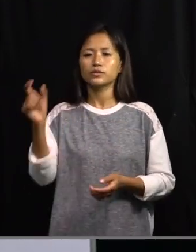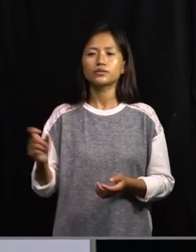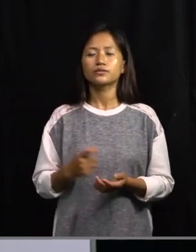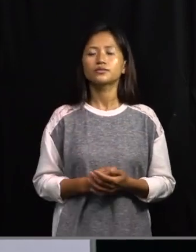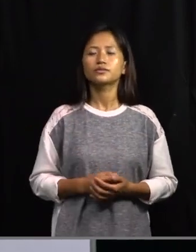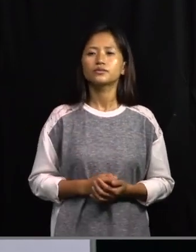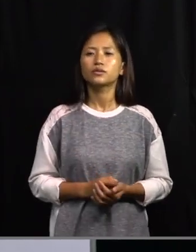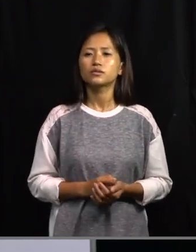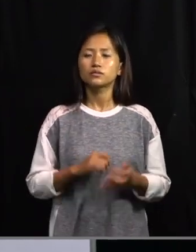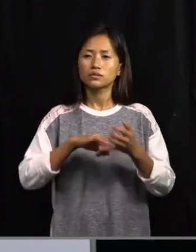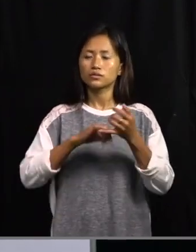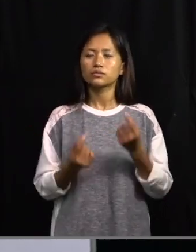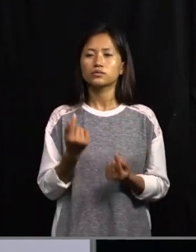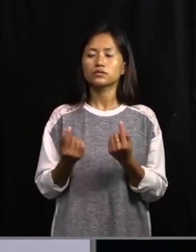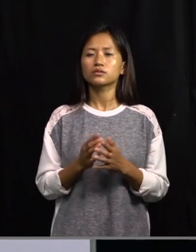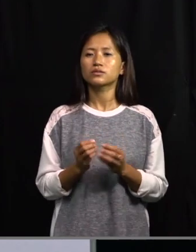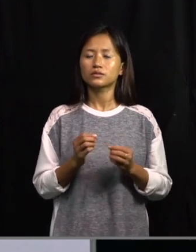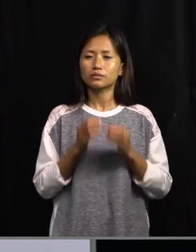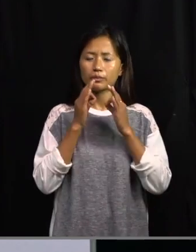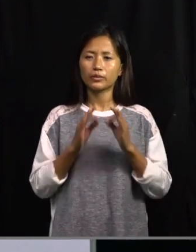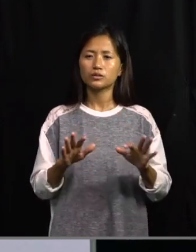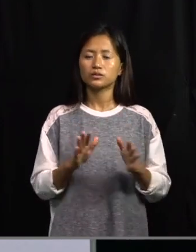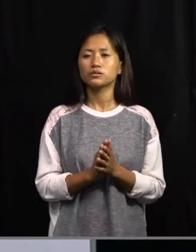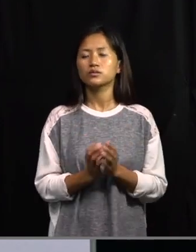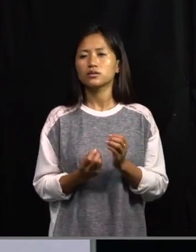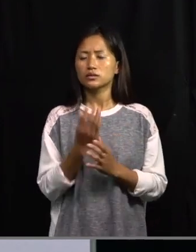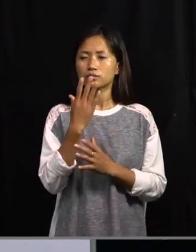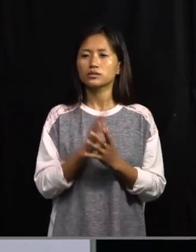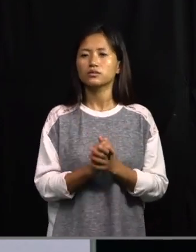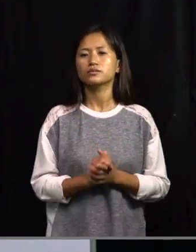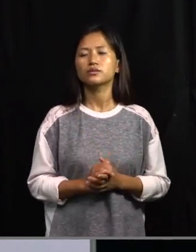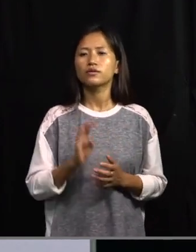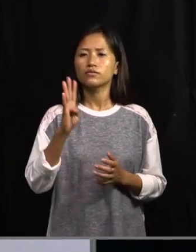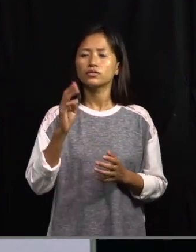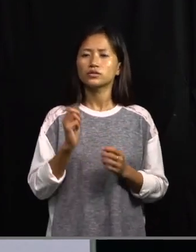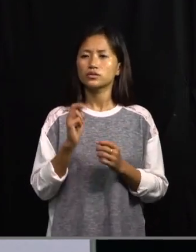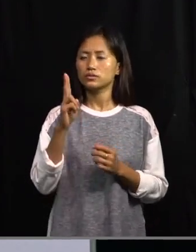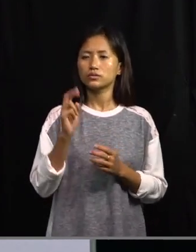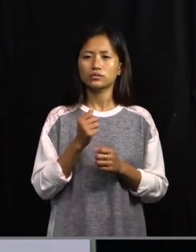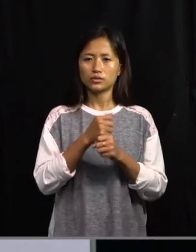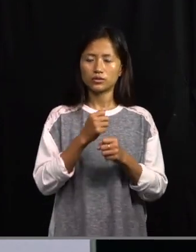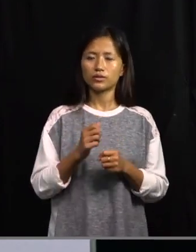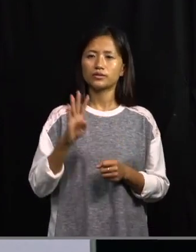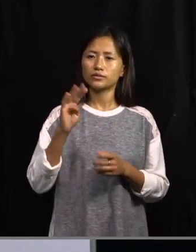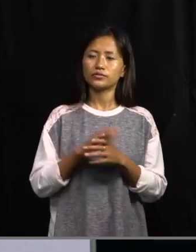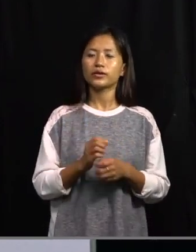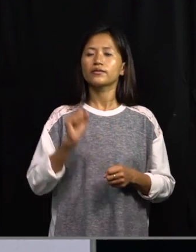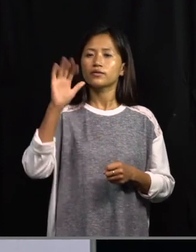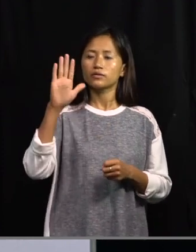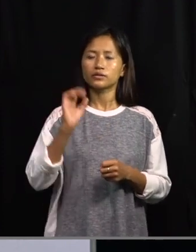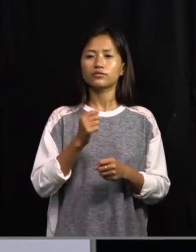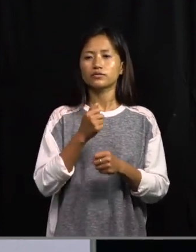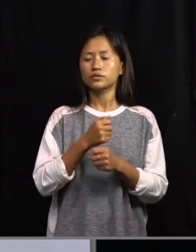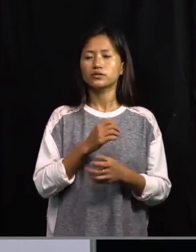That situation is called special assessment. Sale of 2G, 3G, 4G, people have started talking about sale of 5G or not. These are